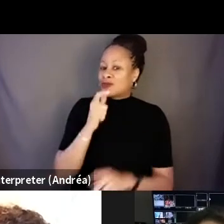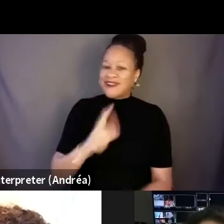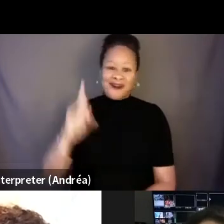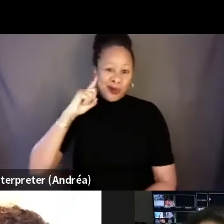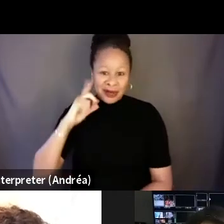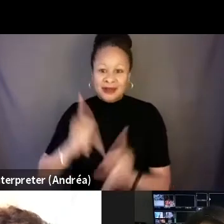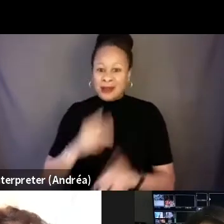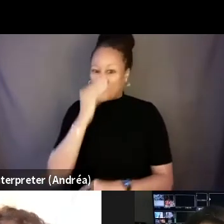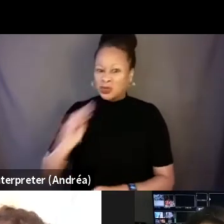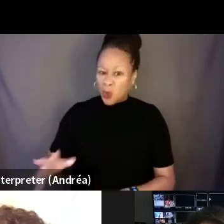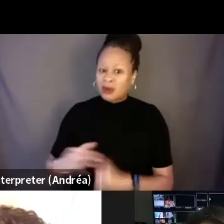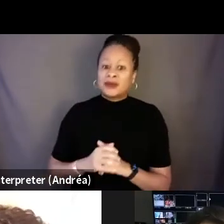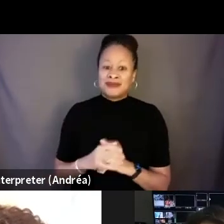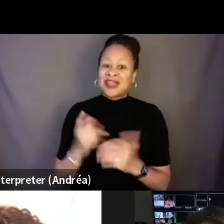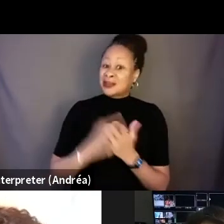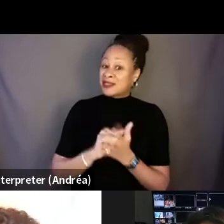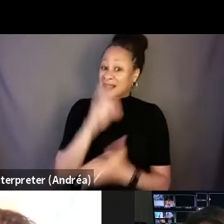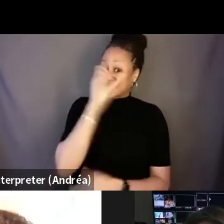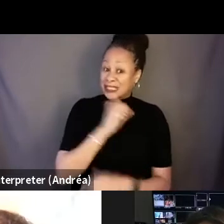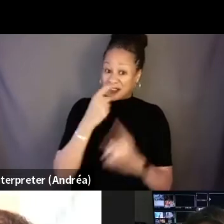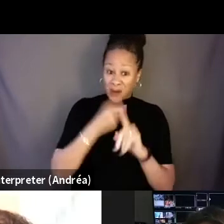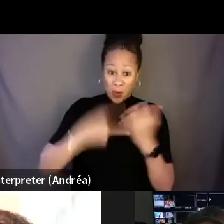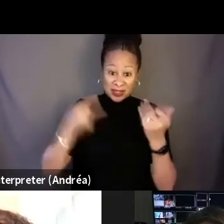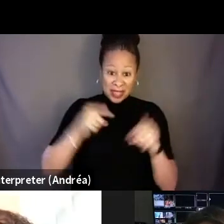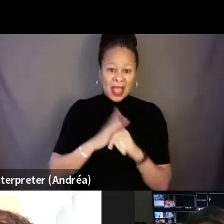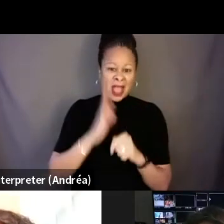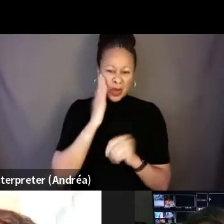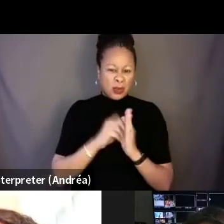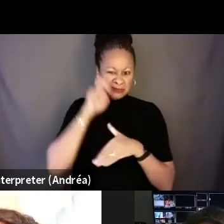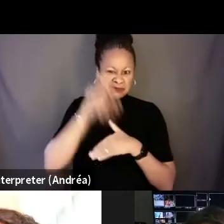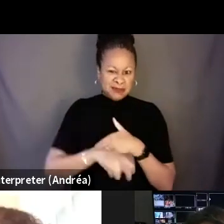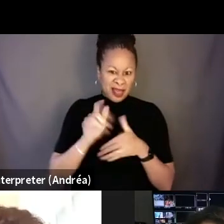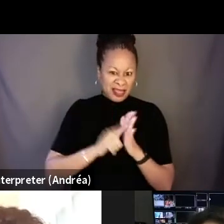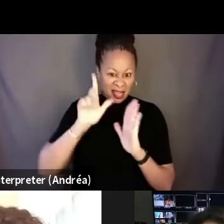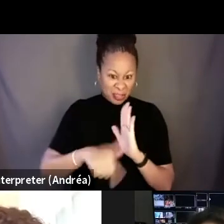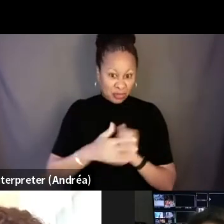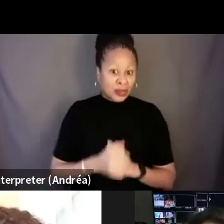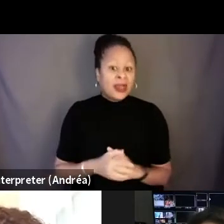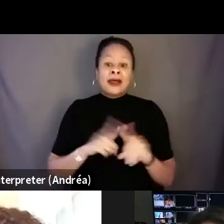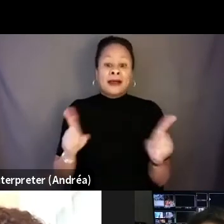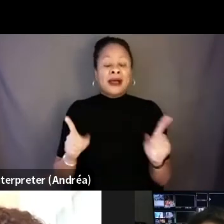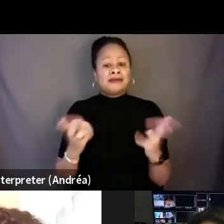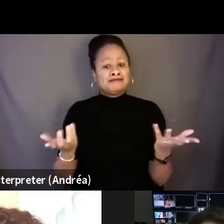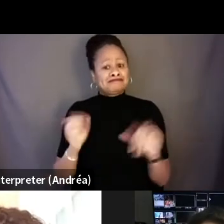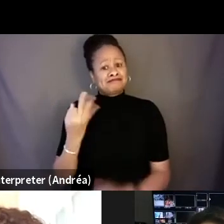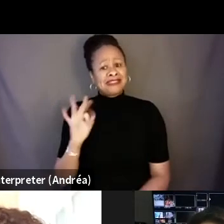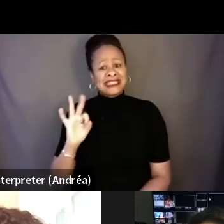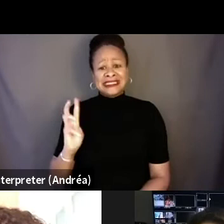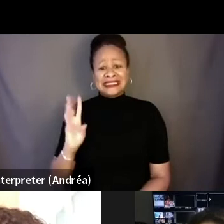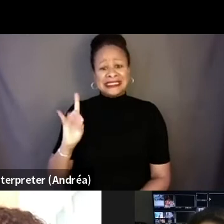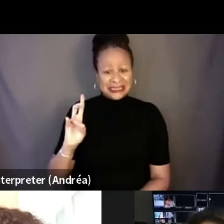sometimes missing from what was going on. I know we'll get into that later, but look,